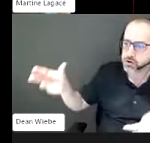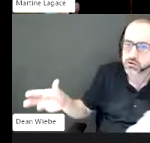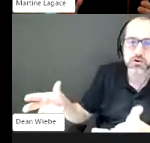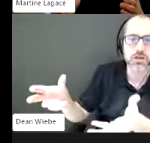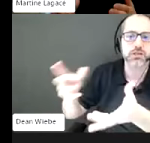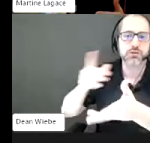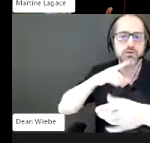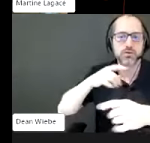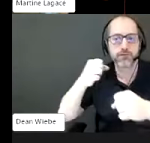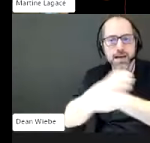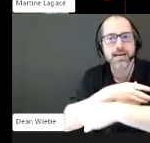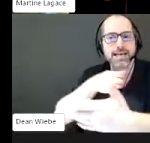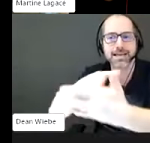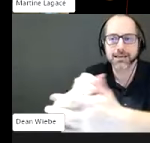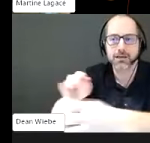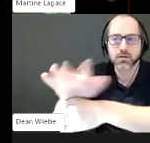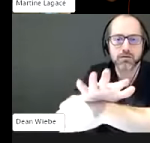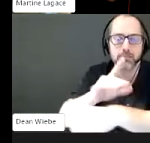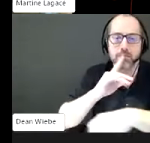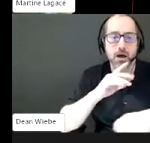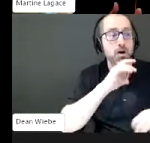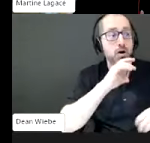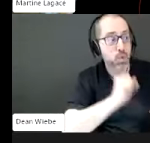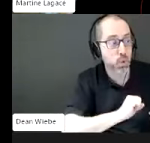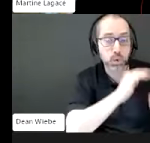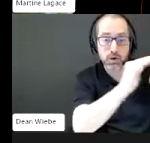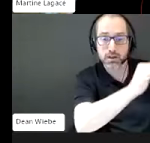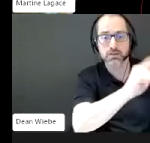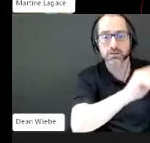They were mostly portrayed as victims that